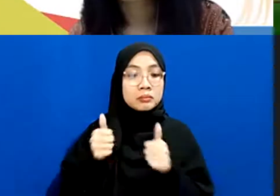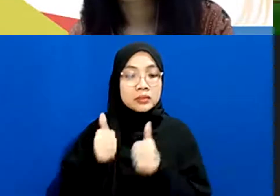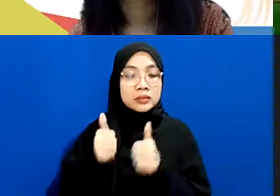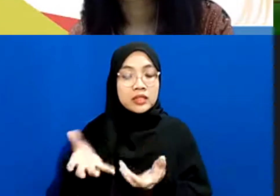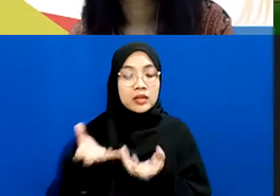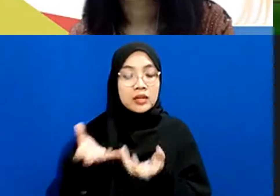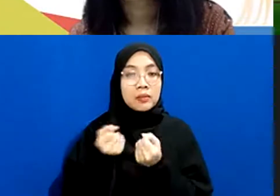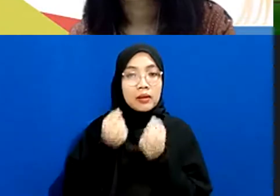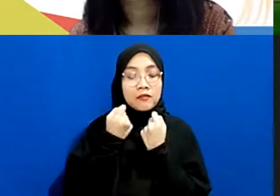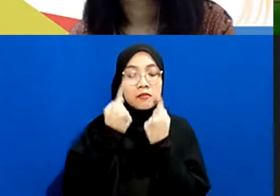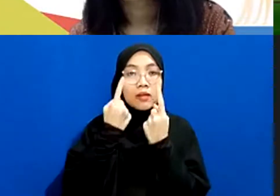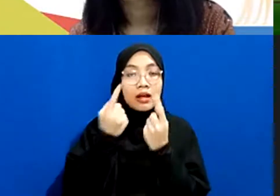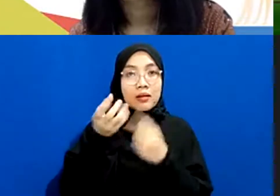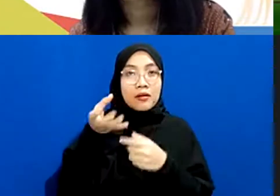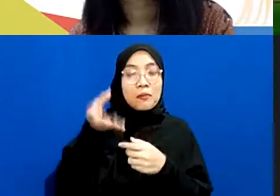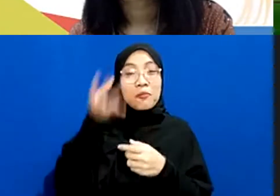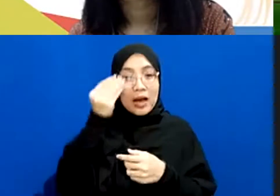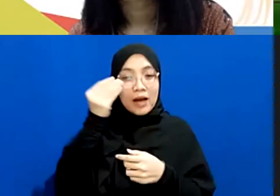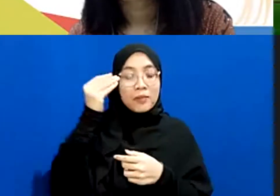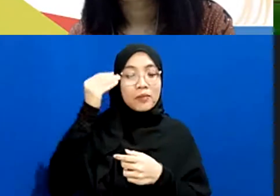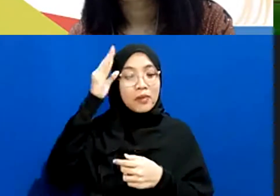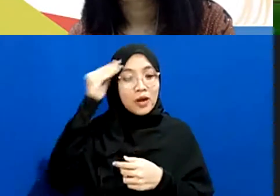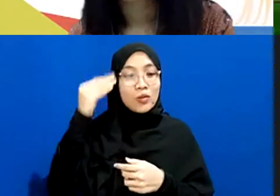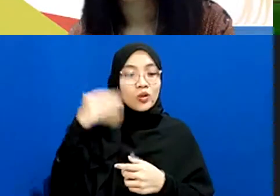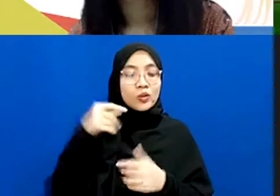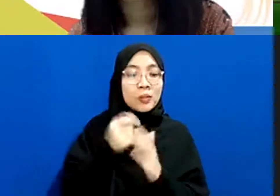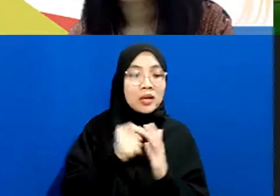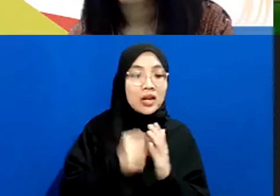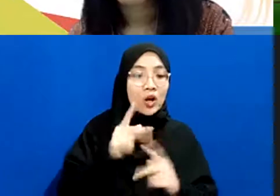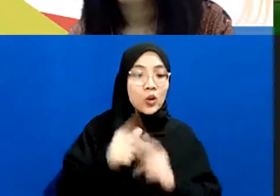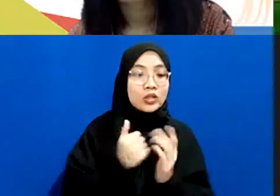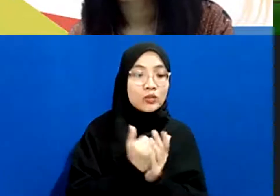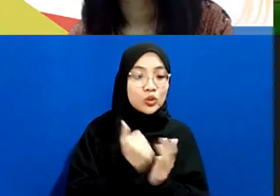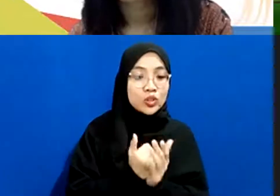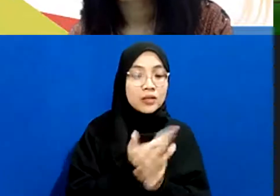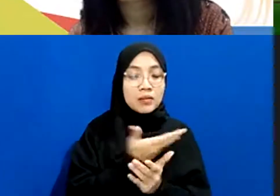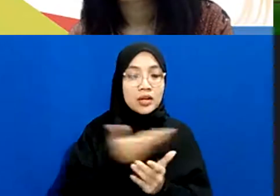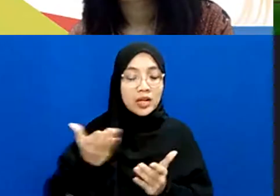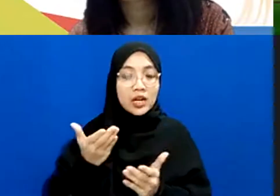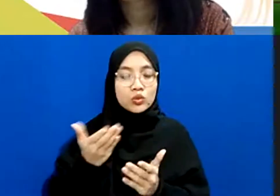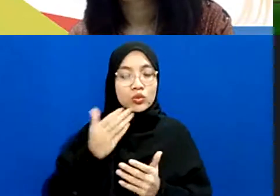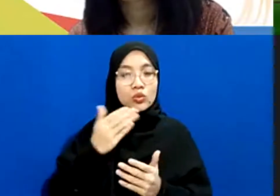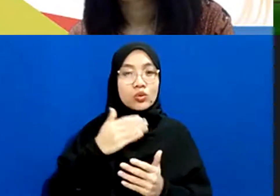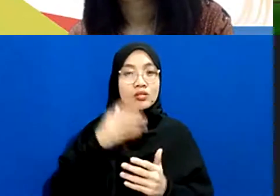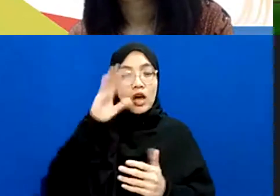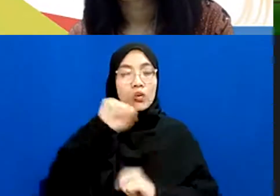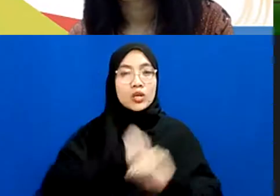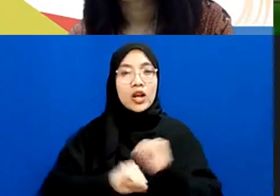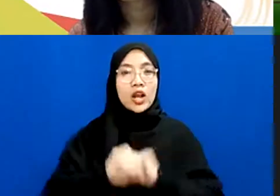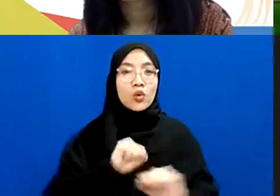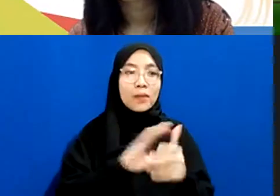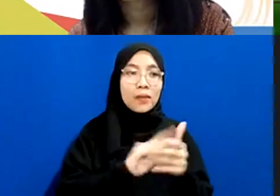understand the value of knowledge that we want them to have it. For example, one lesson it's